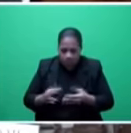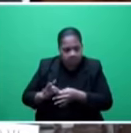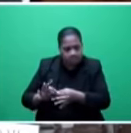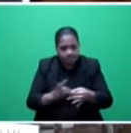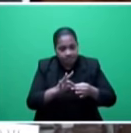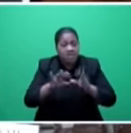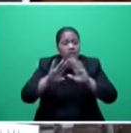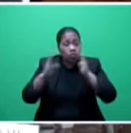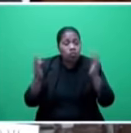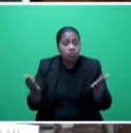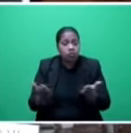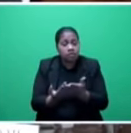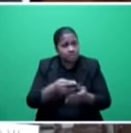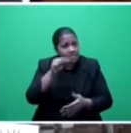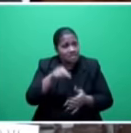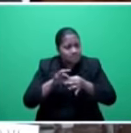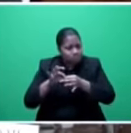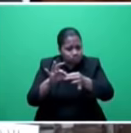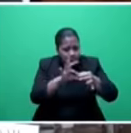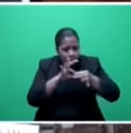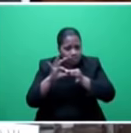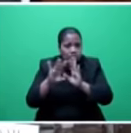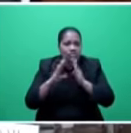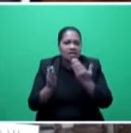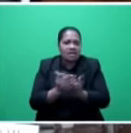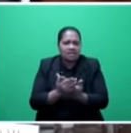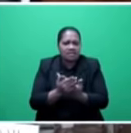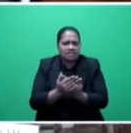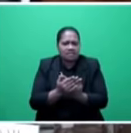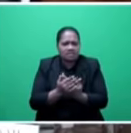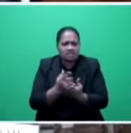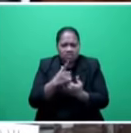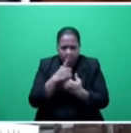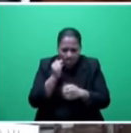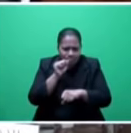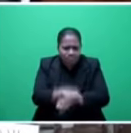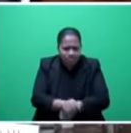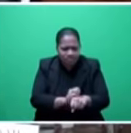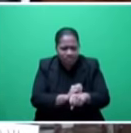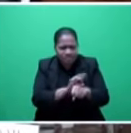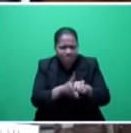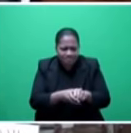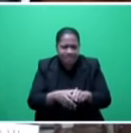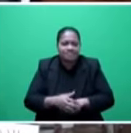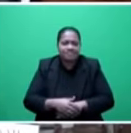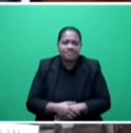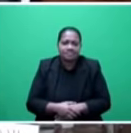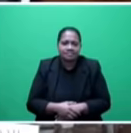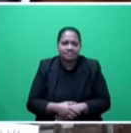whole world needs to stand together to fight the pandemic and come out of the predicament that we are in